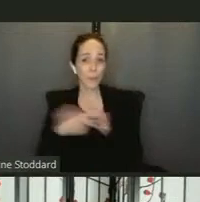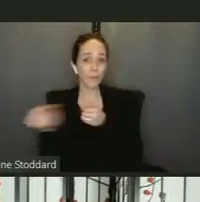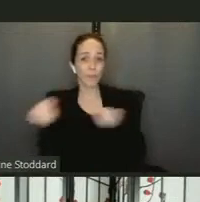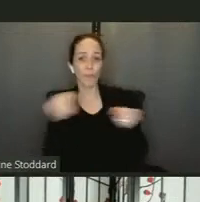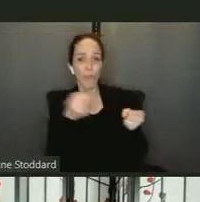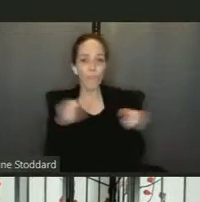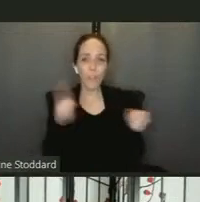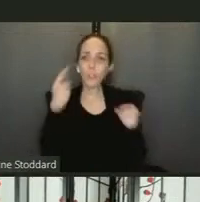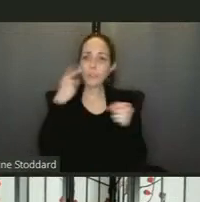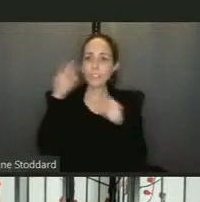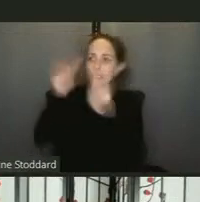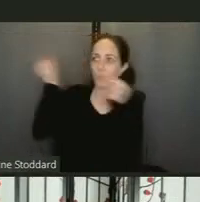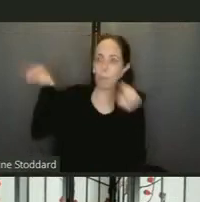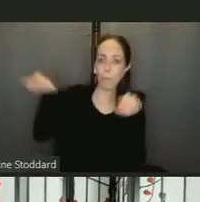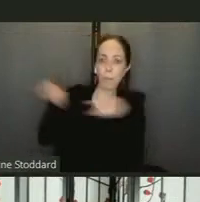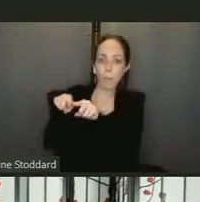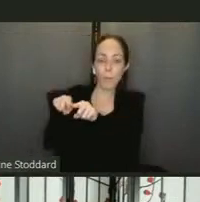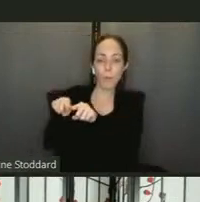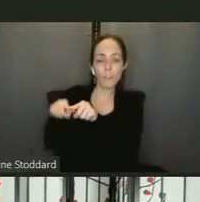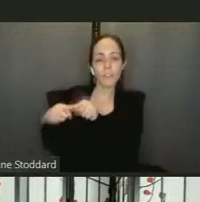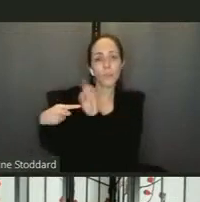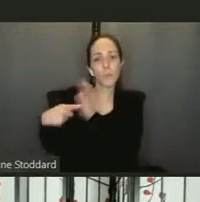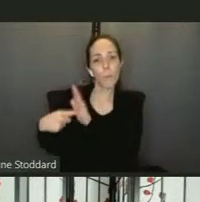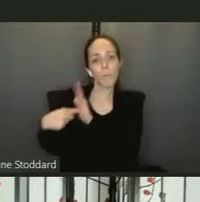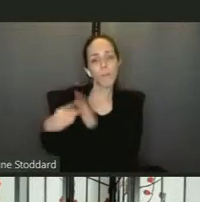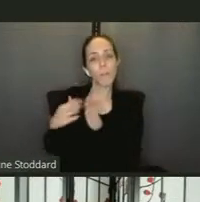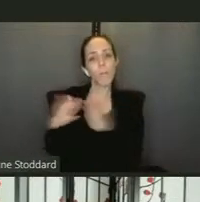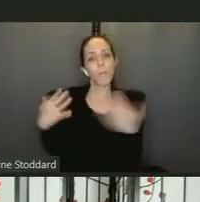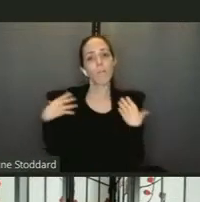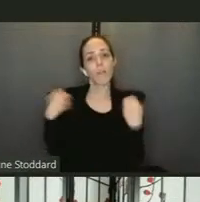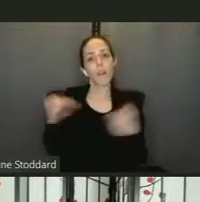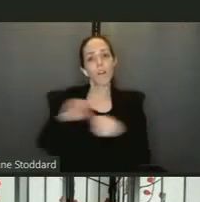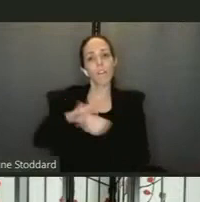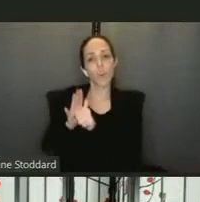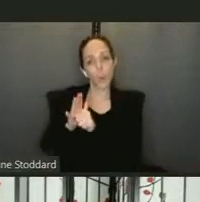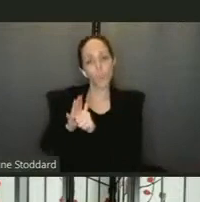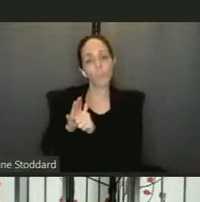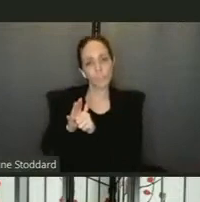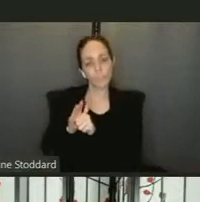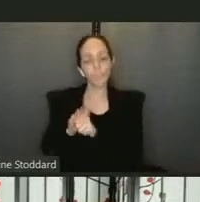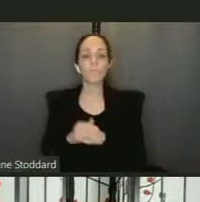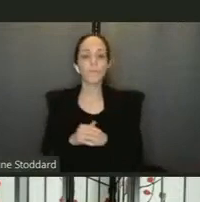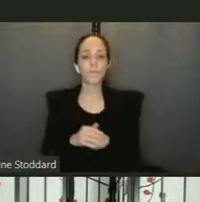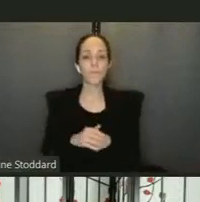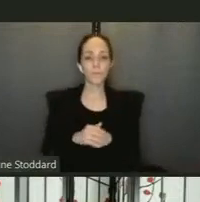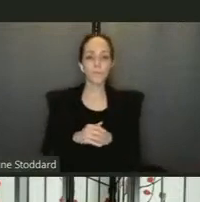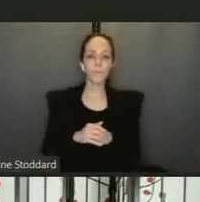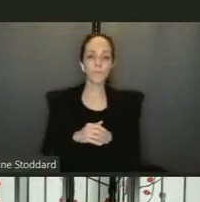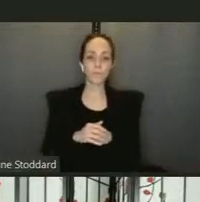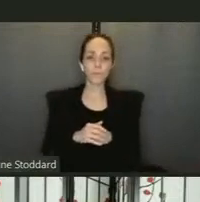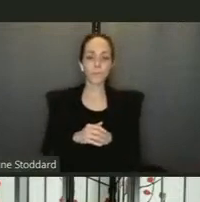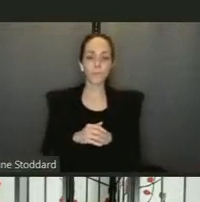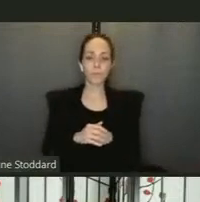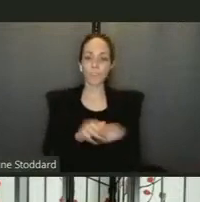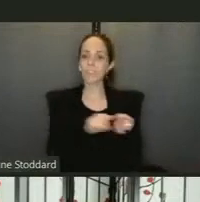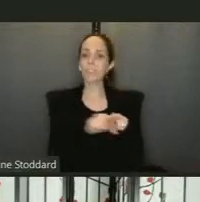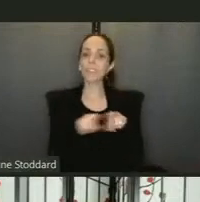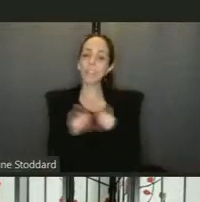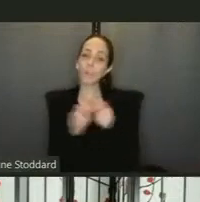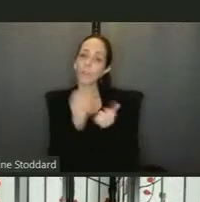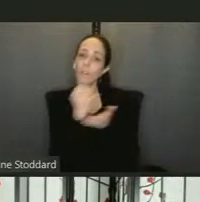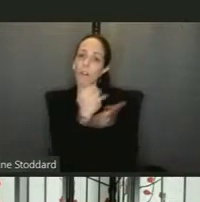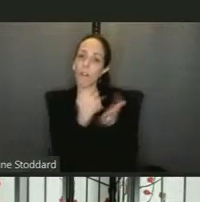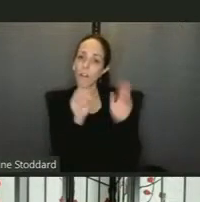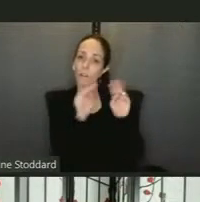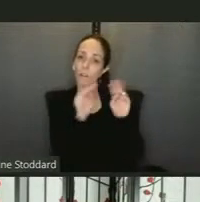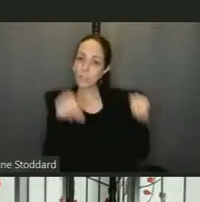seen the billboards representing a public health COVID campaign. We also partnered with the Portland Art Museum, where